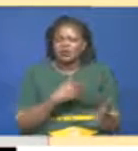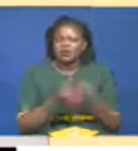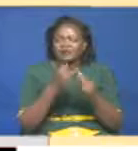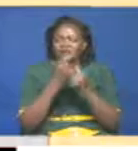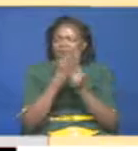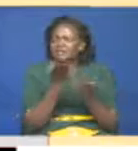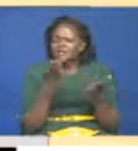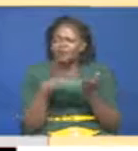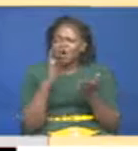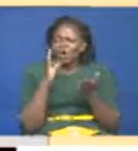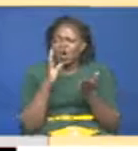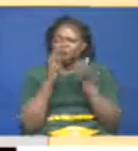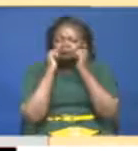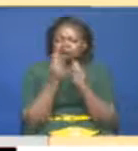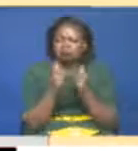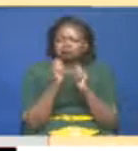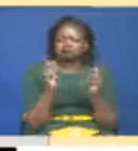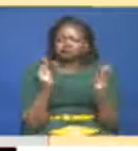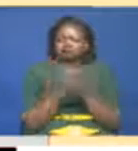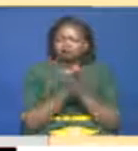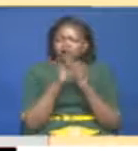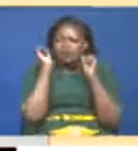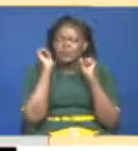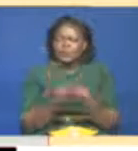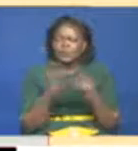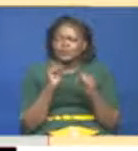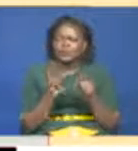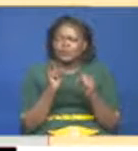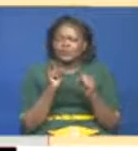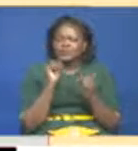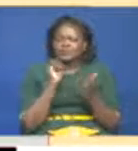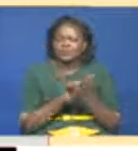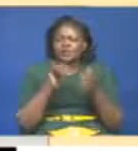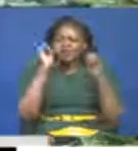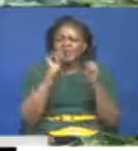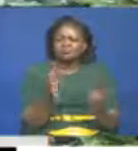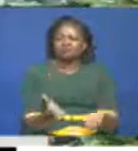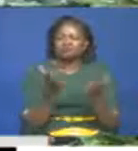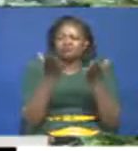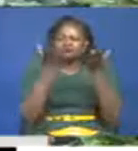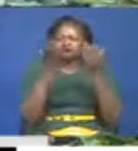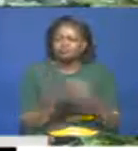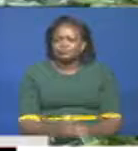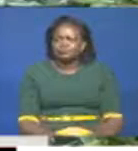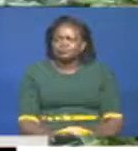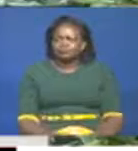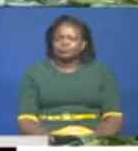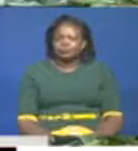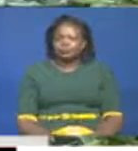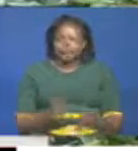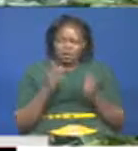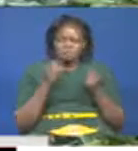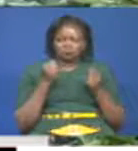lot more robust, and that is possible then with that, so that we can be able to scale it up. Take account of the risks in the